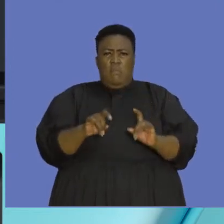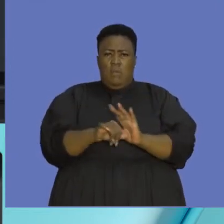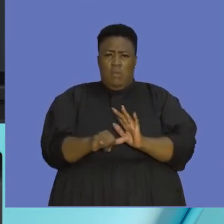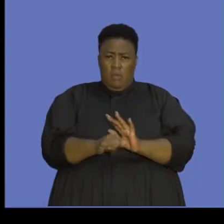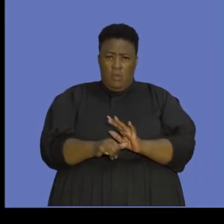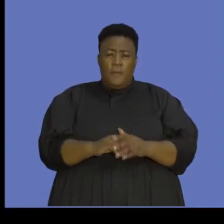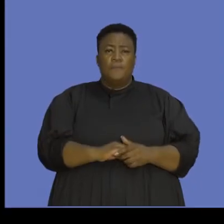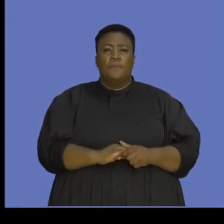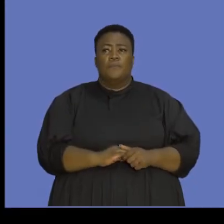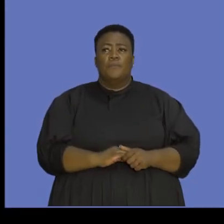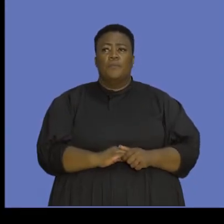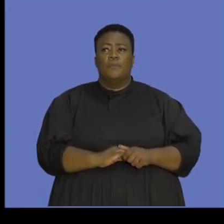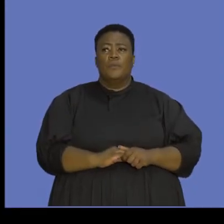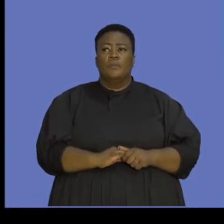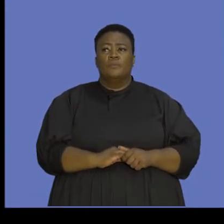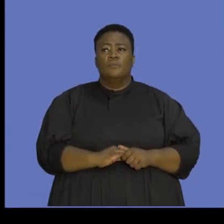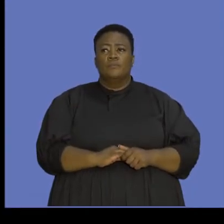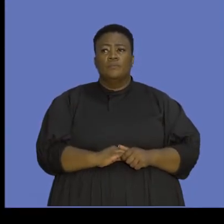us. So,